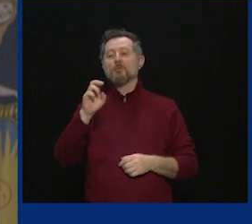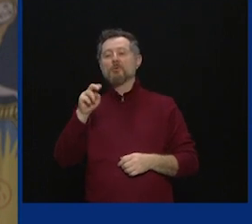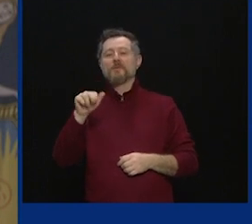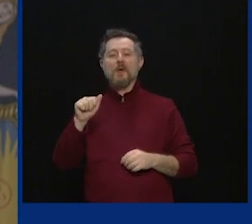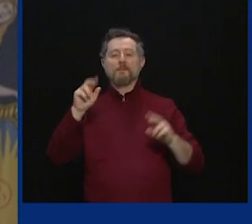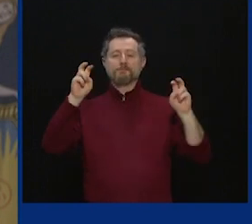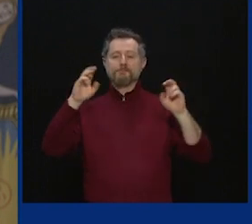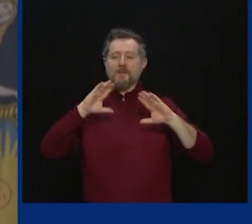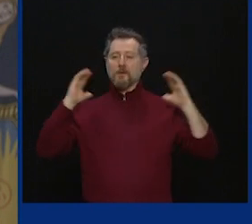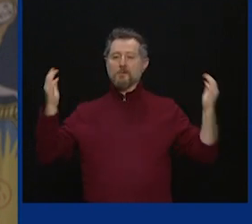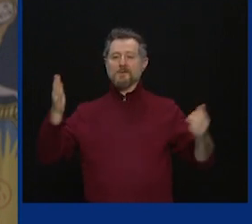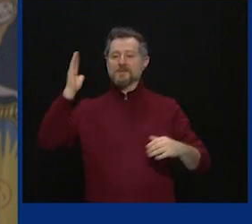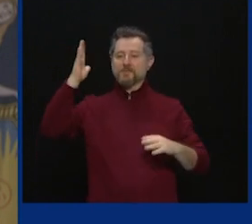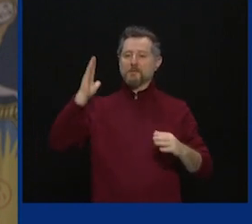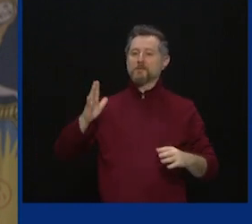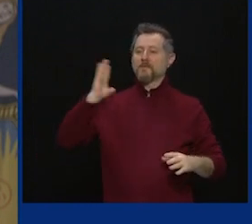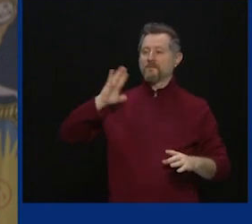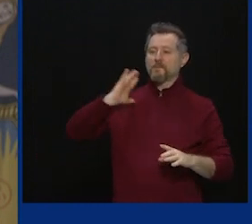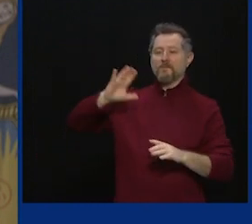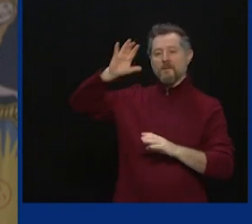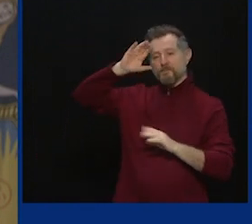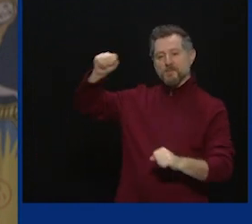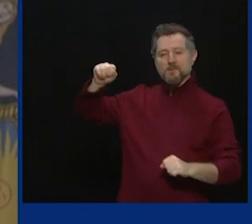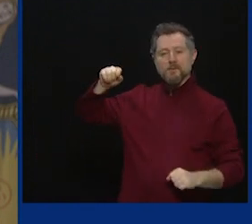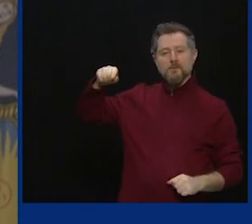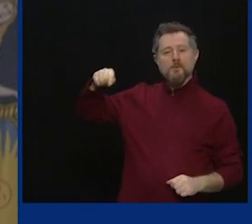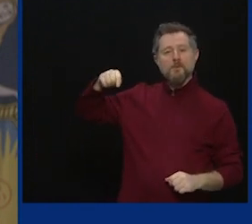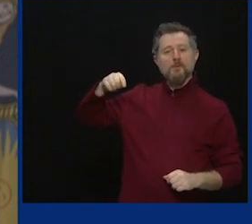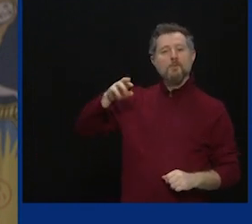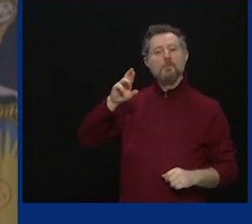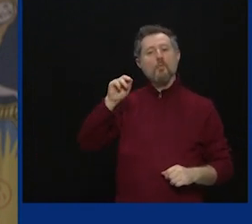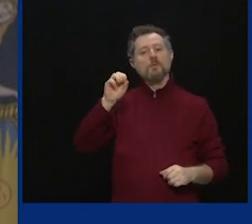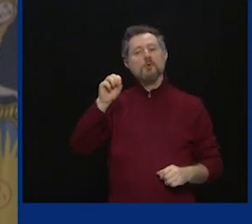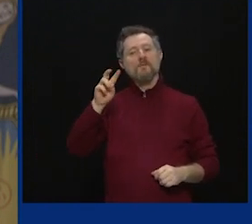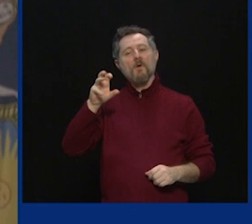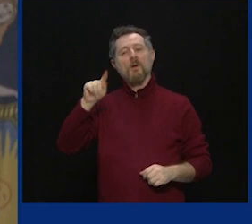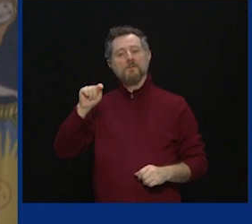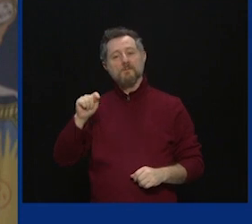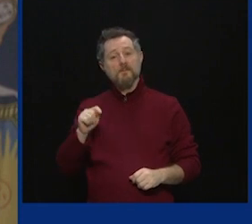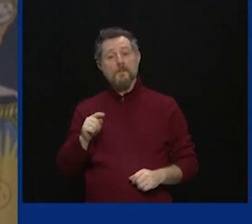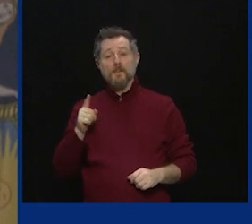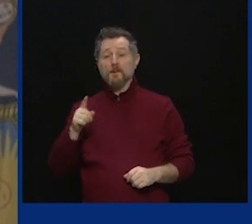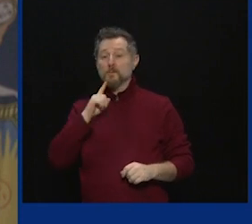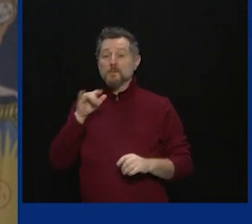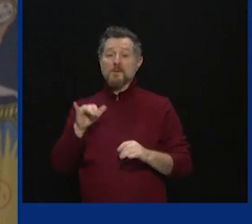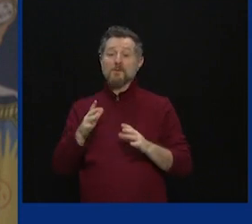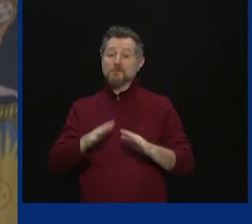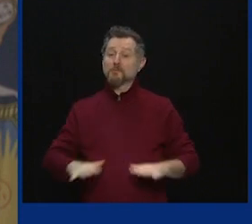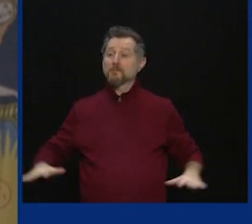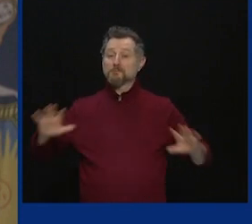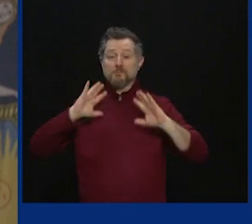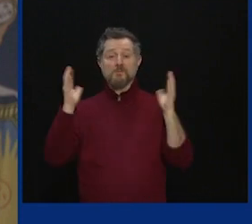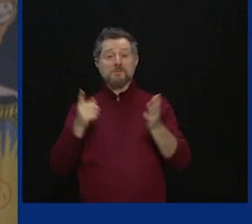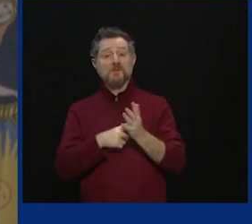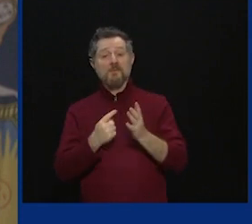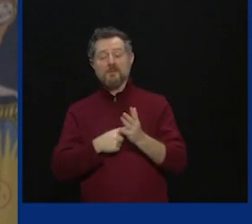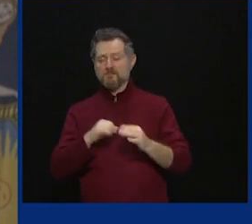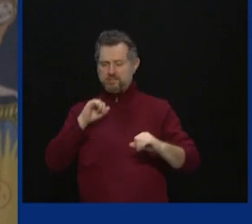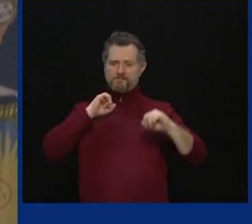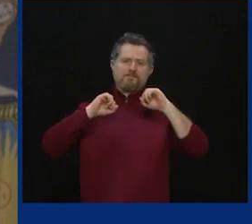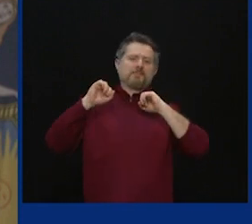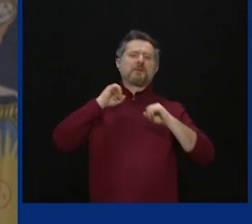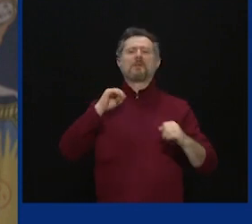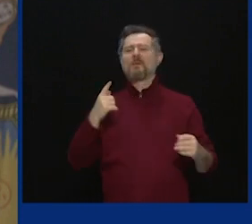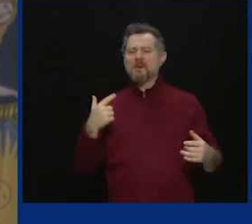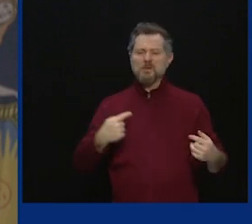some inspiration that you are in the arena. Sometimes you get bloodied and marred, but it's not the critics who count. It's those who are in the arena doing the